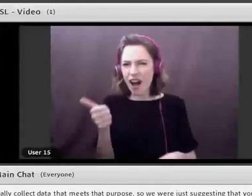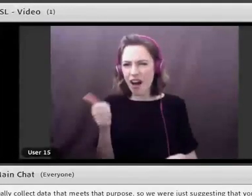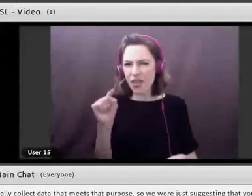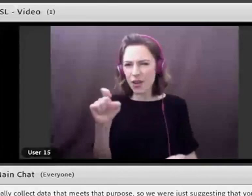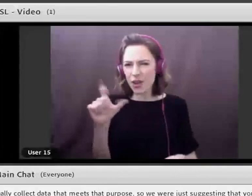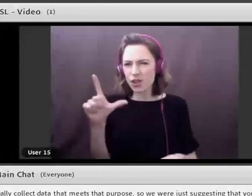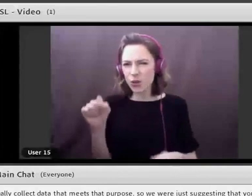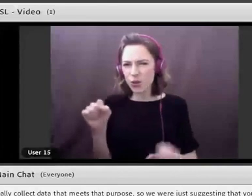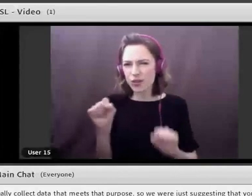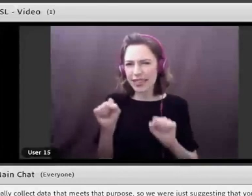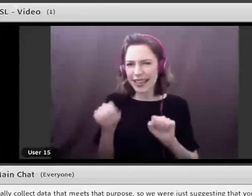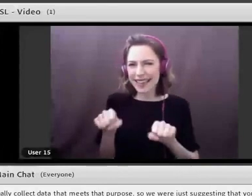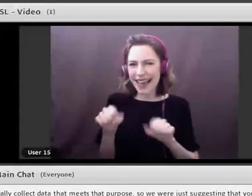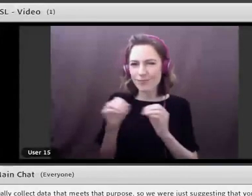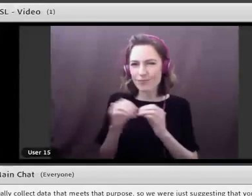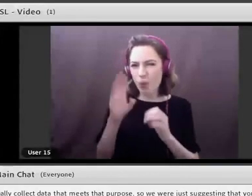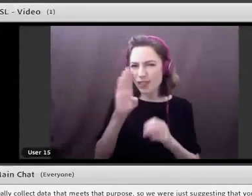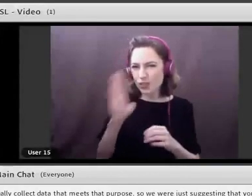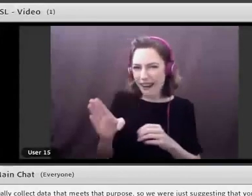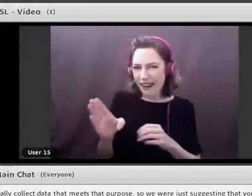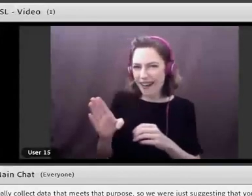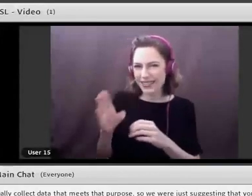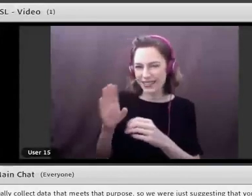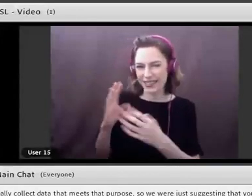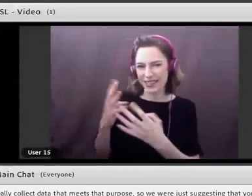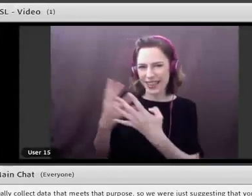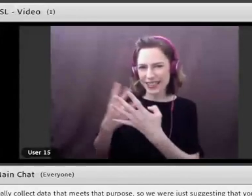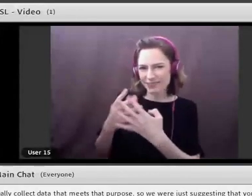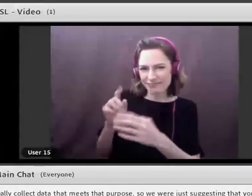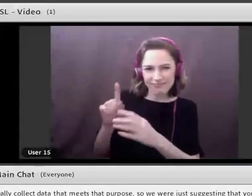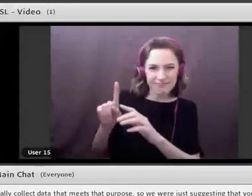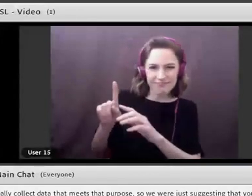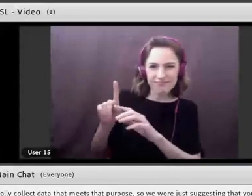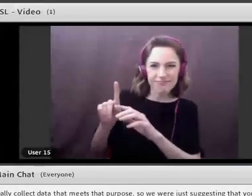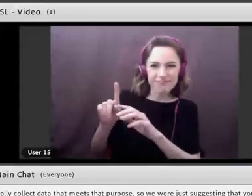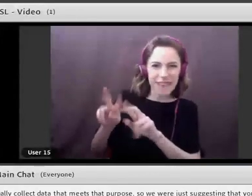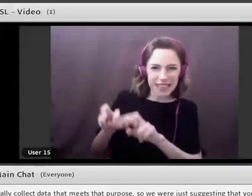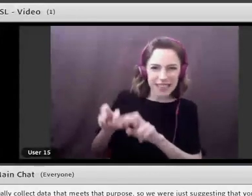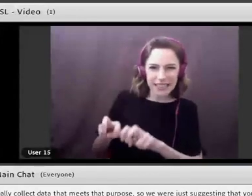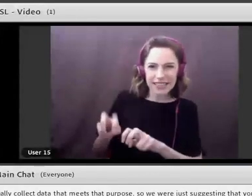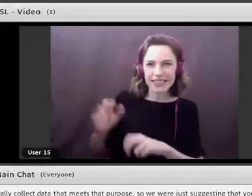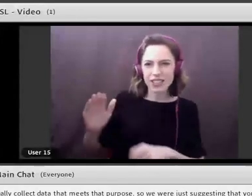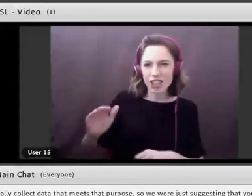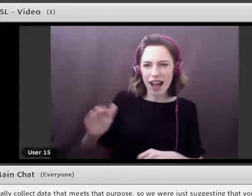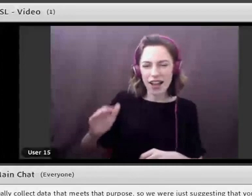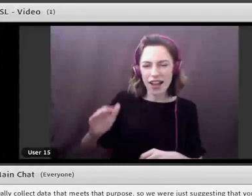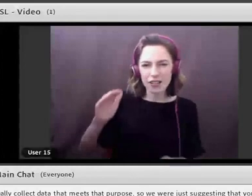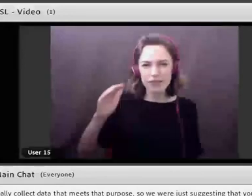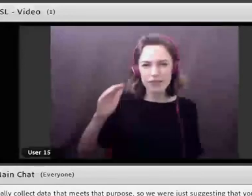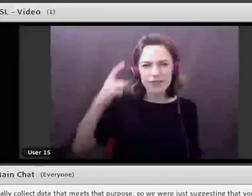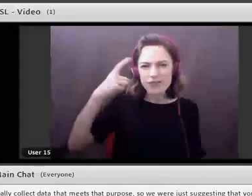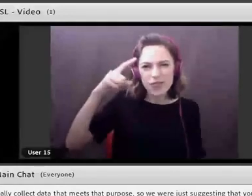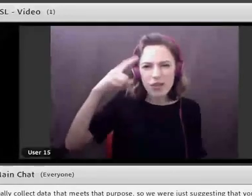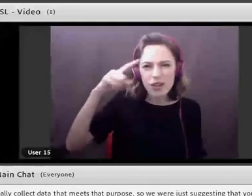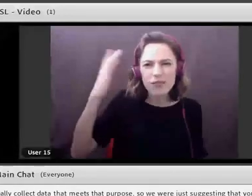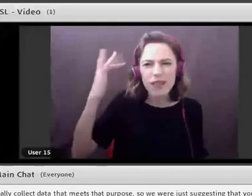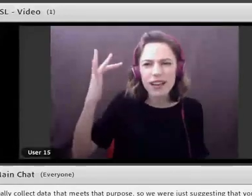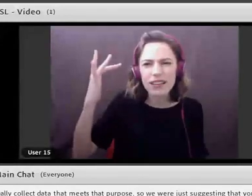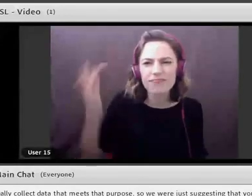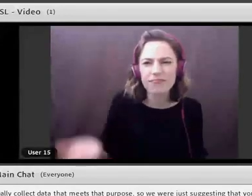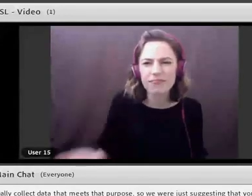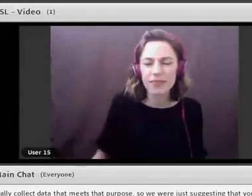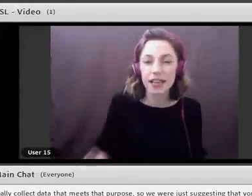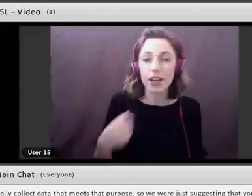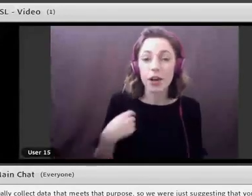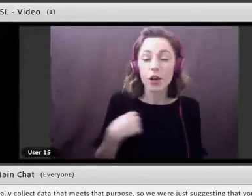of really the importance of determining purpose, because we can have multiple data